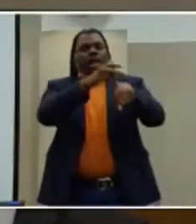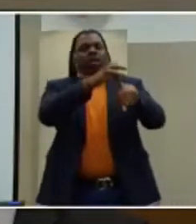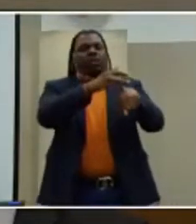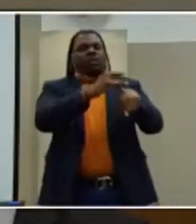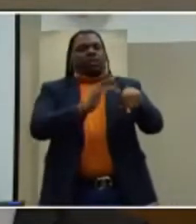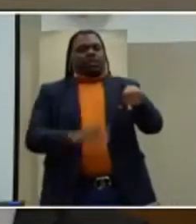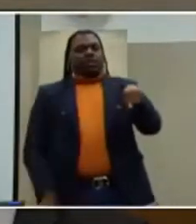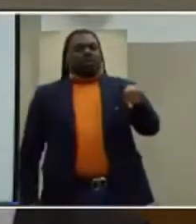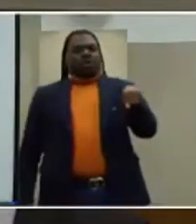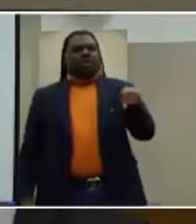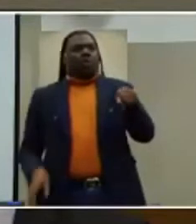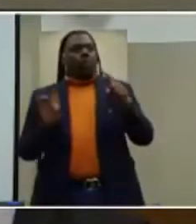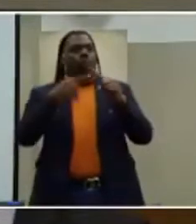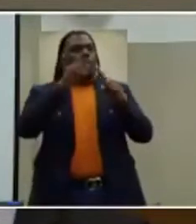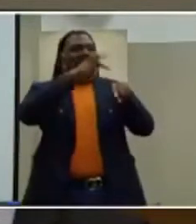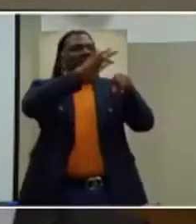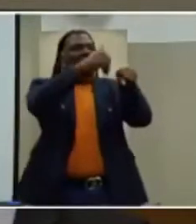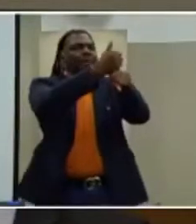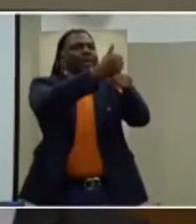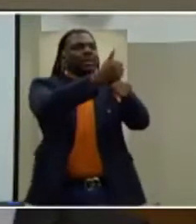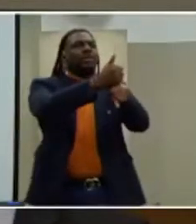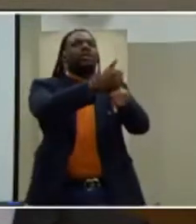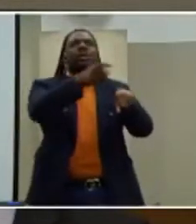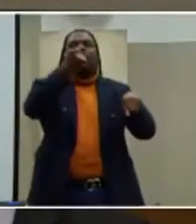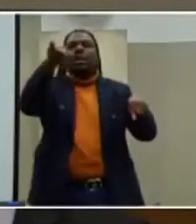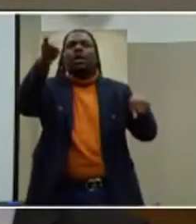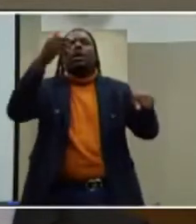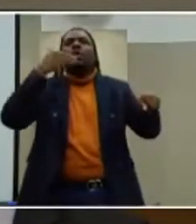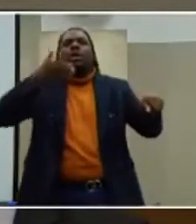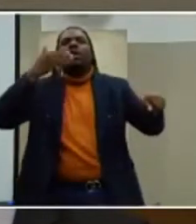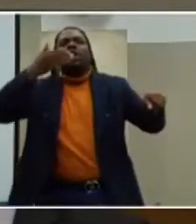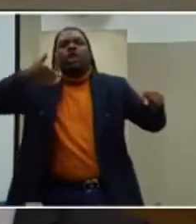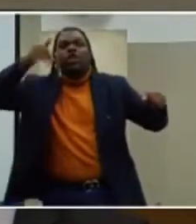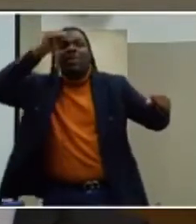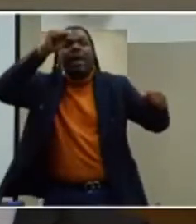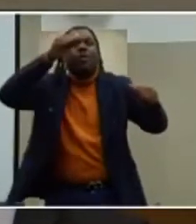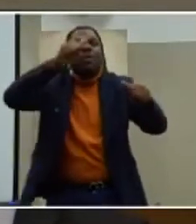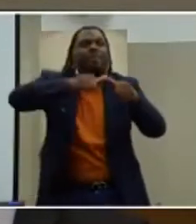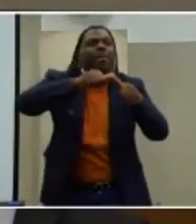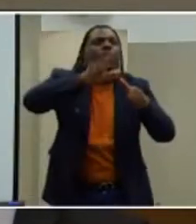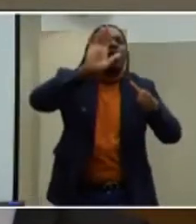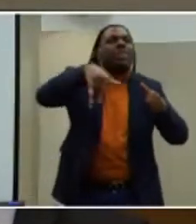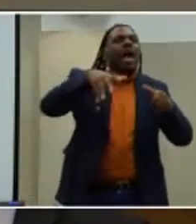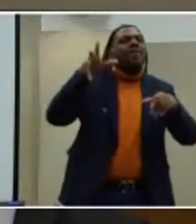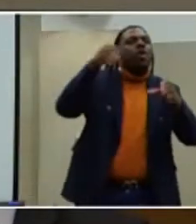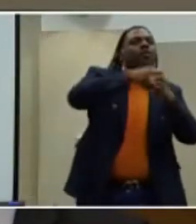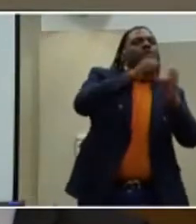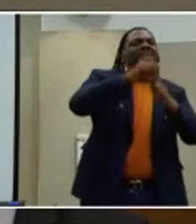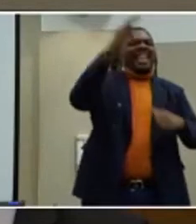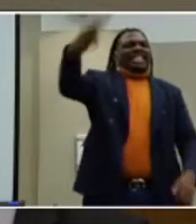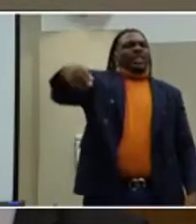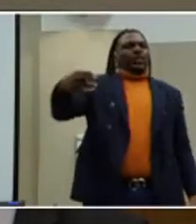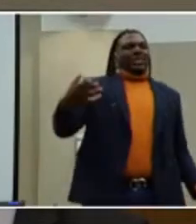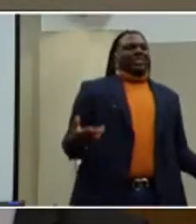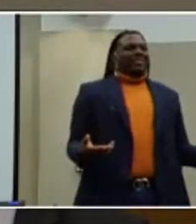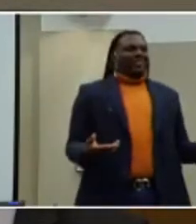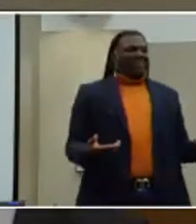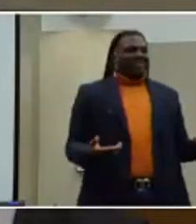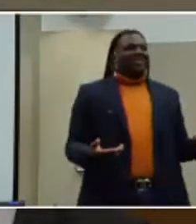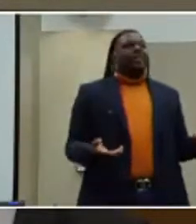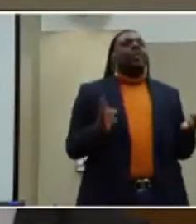Two, three, myself, some more. Good, good. Remember, you're part of that history. And